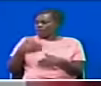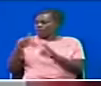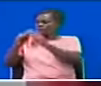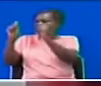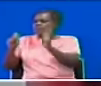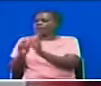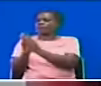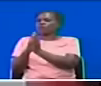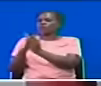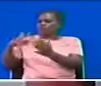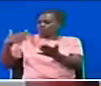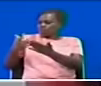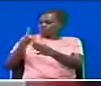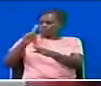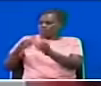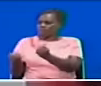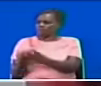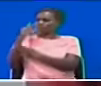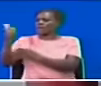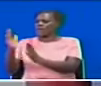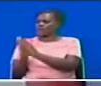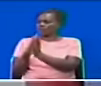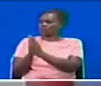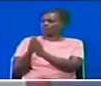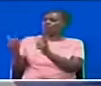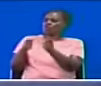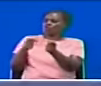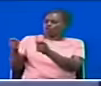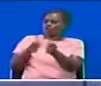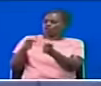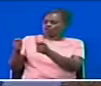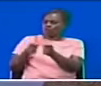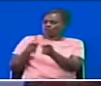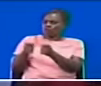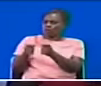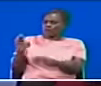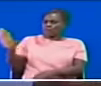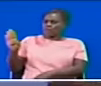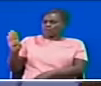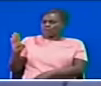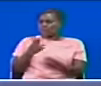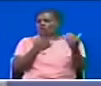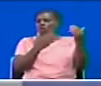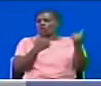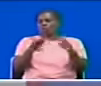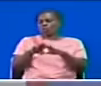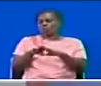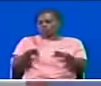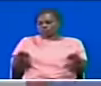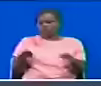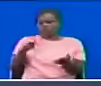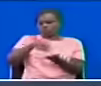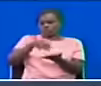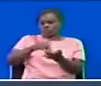narrative. Until we imagine a counter-narrative, they will rule us forever. Beatrice is very hopeful that the landscape is going to